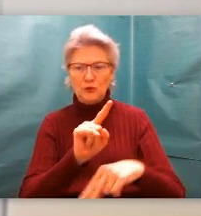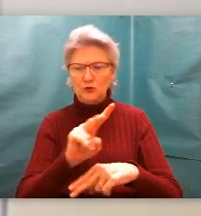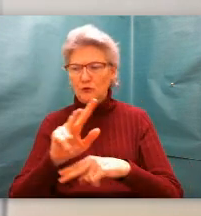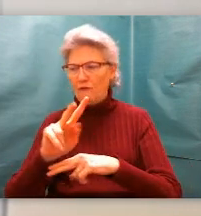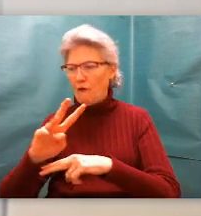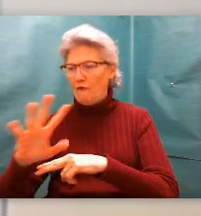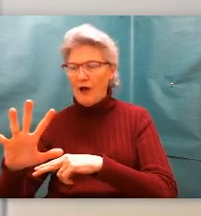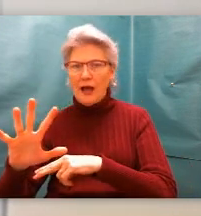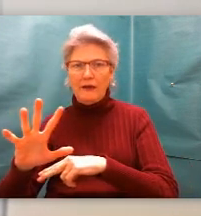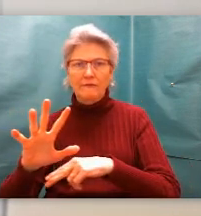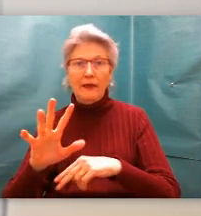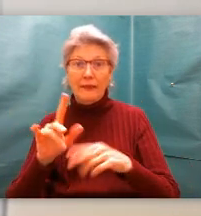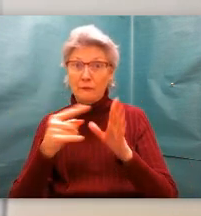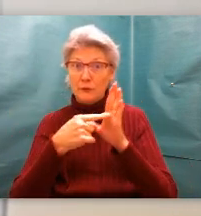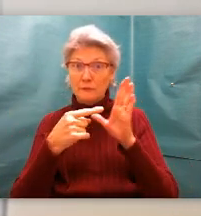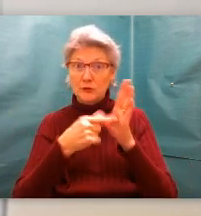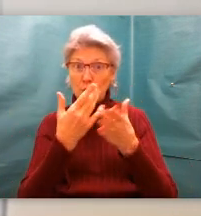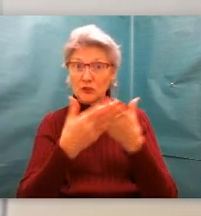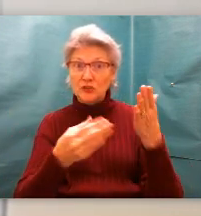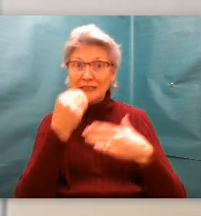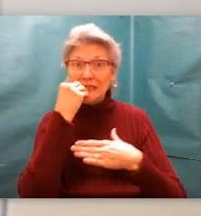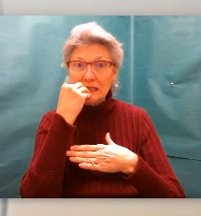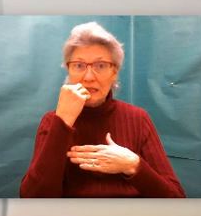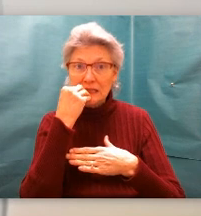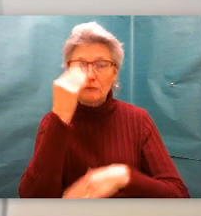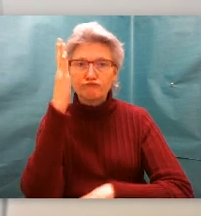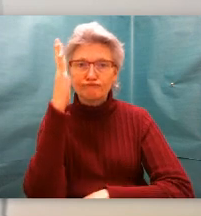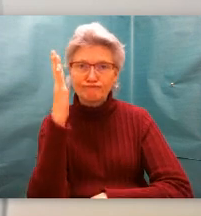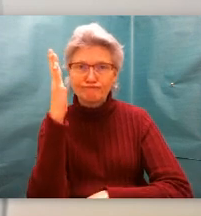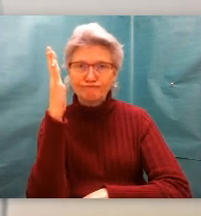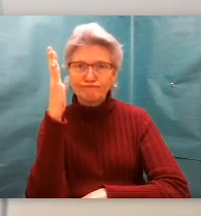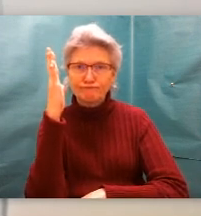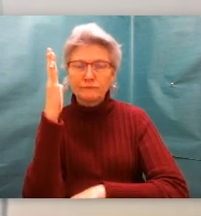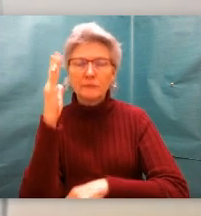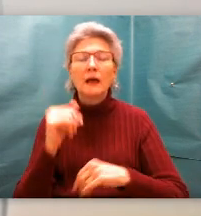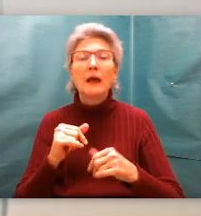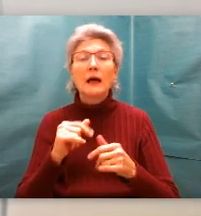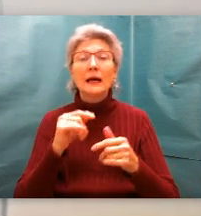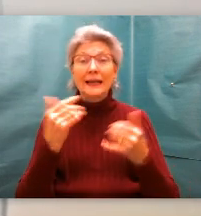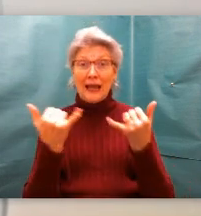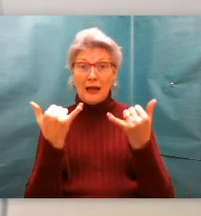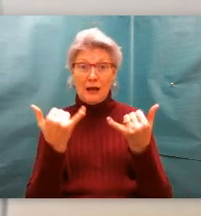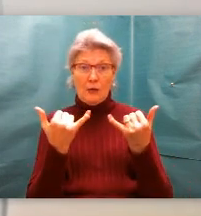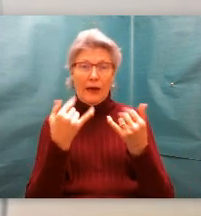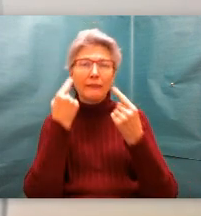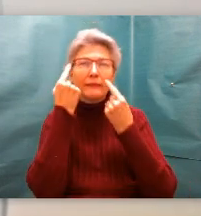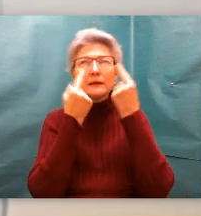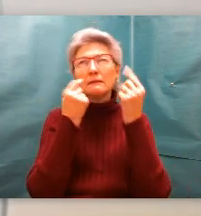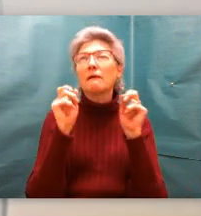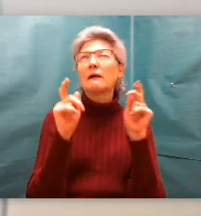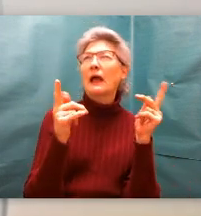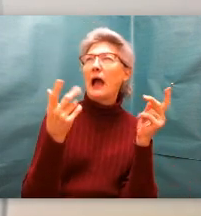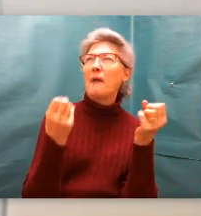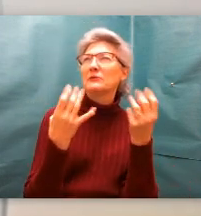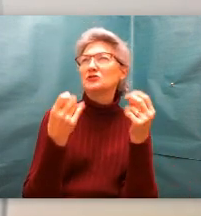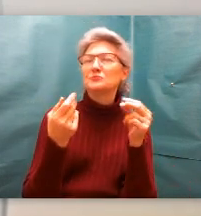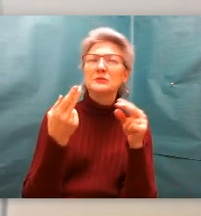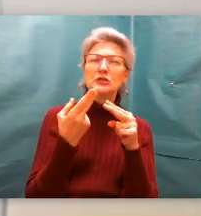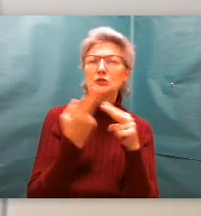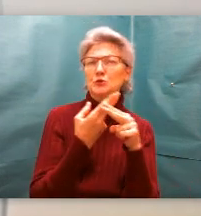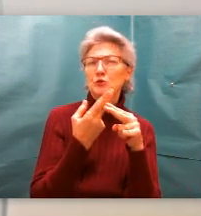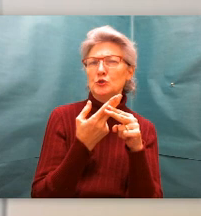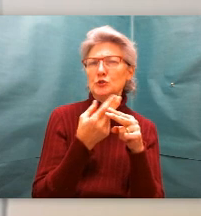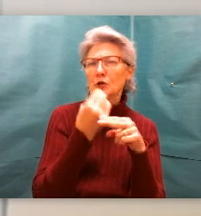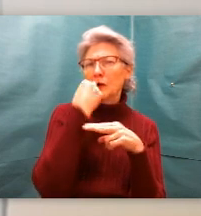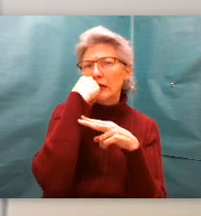5. And that represents what she used for lunch. So now I can think, okay, well, how much did she use altogether